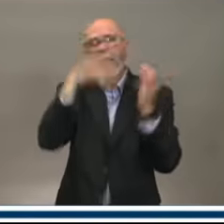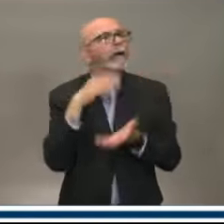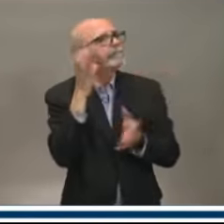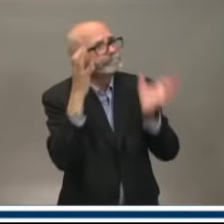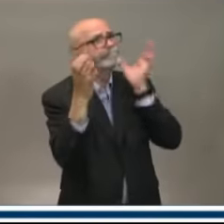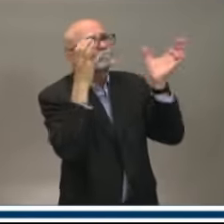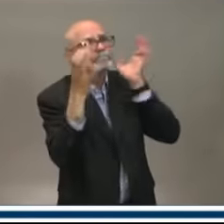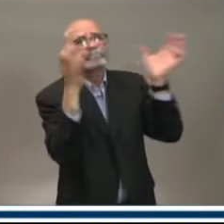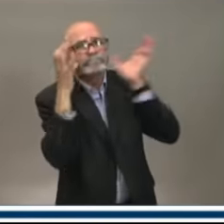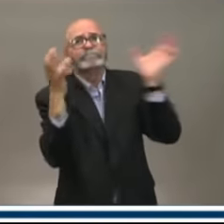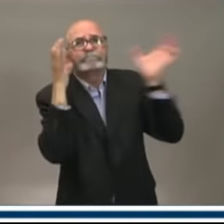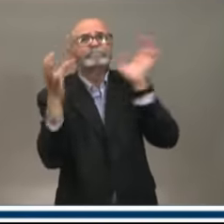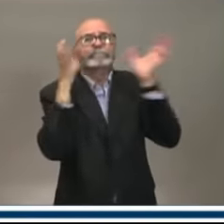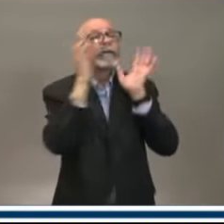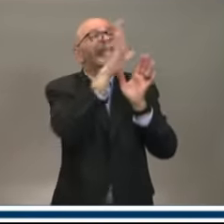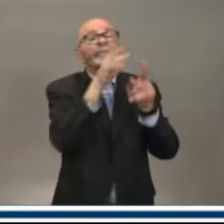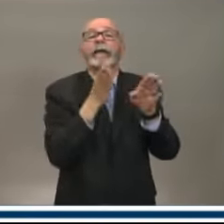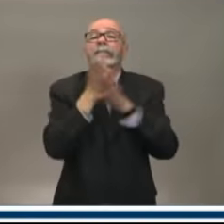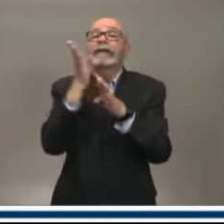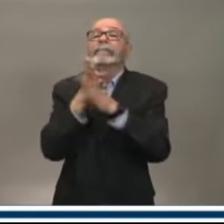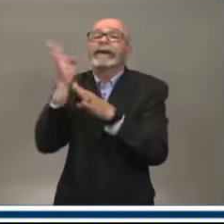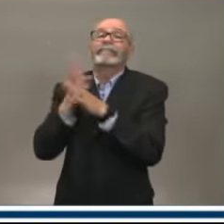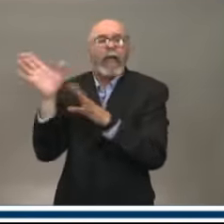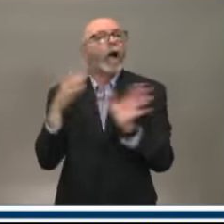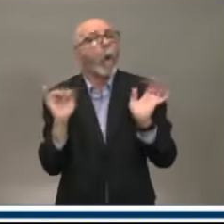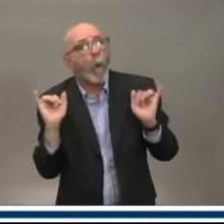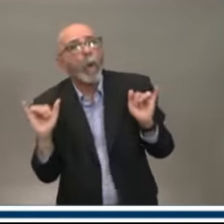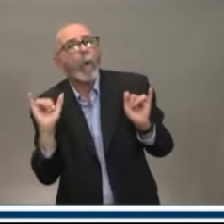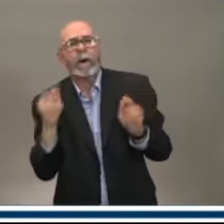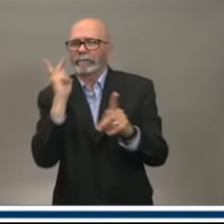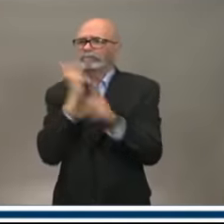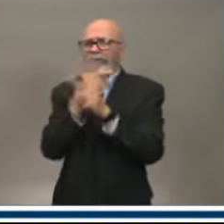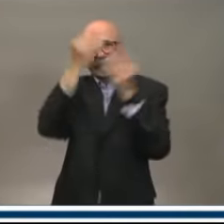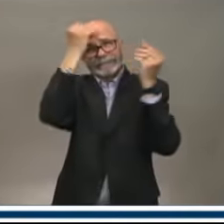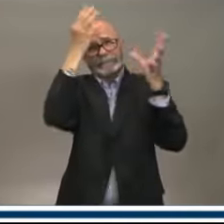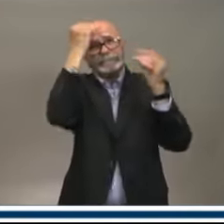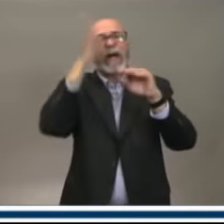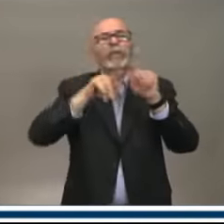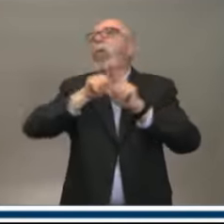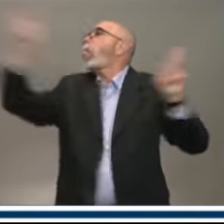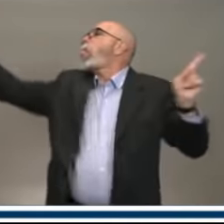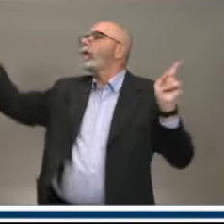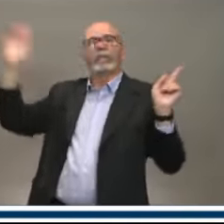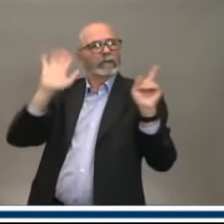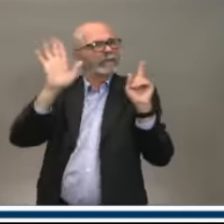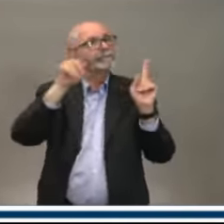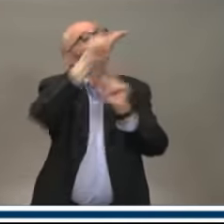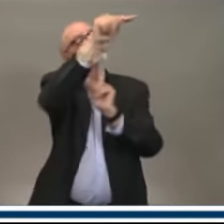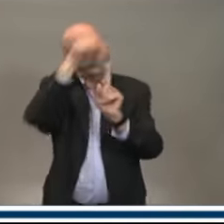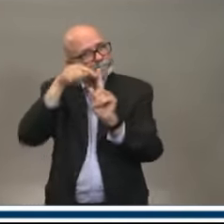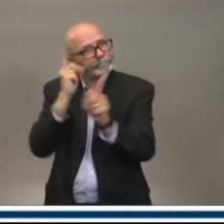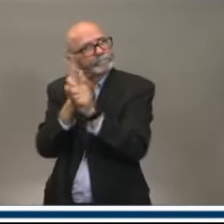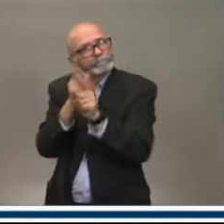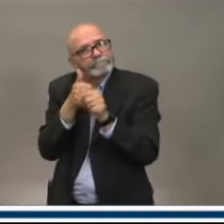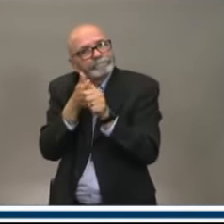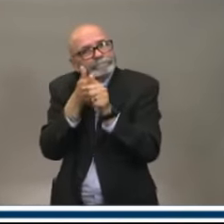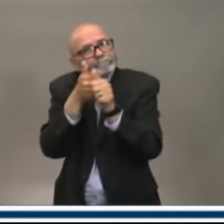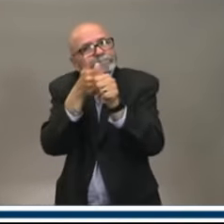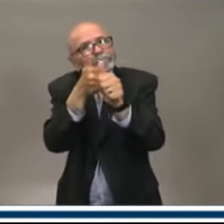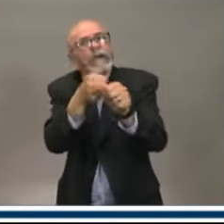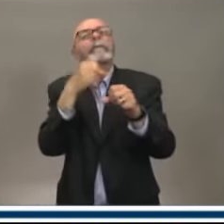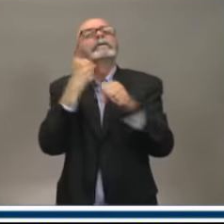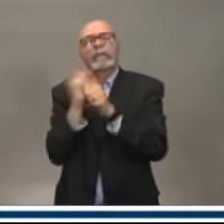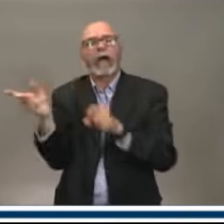sectors to make sure they have the right information and in an understandable format, so to help support